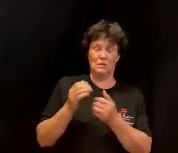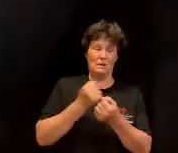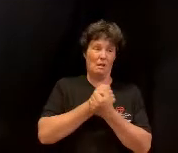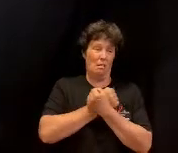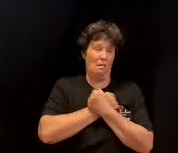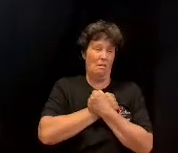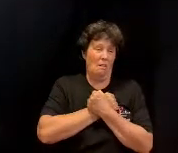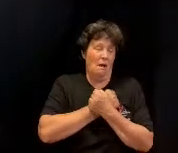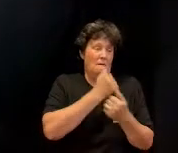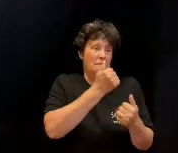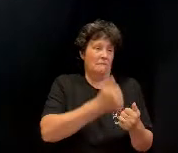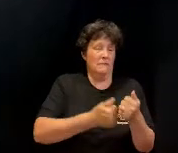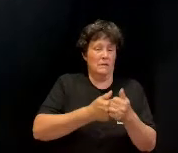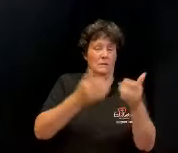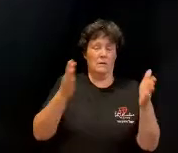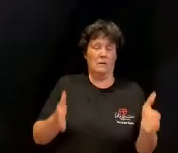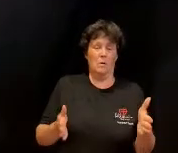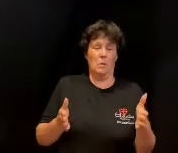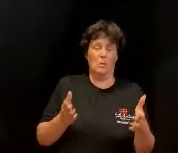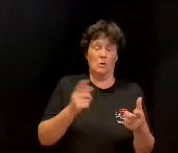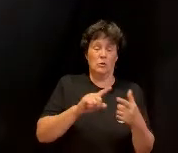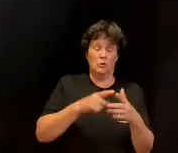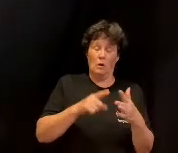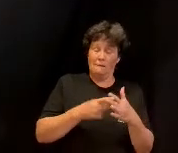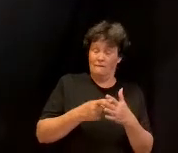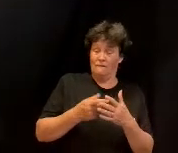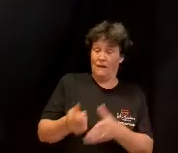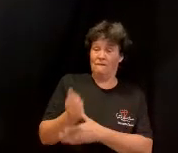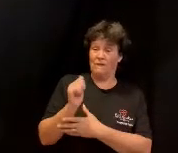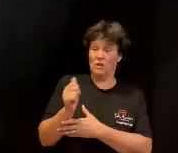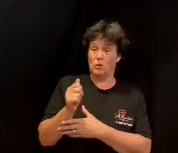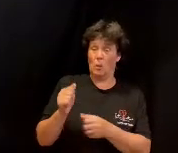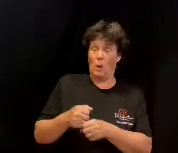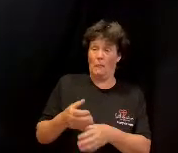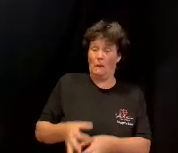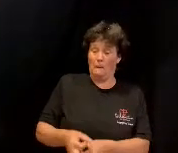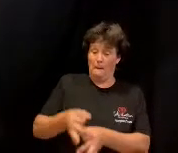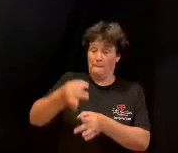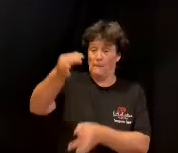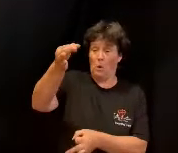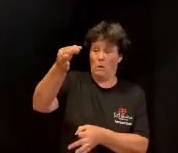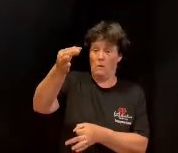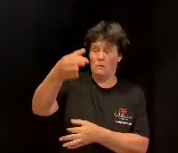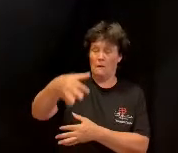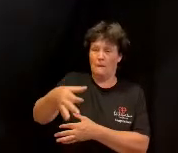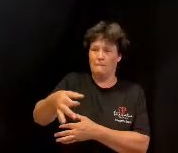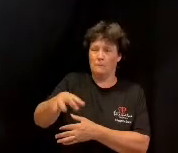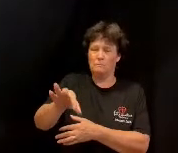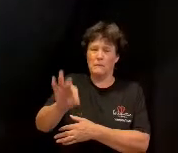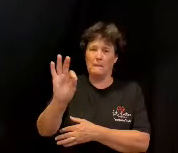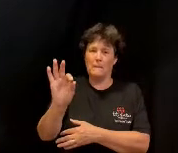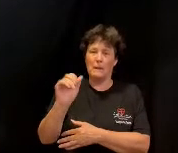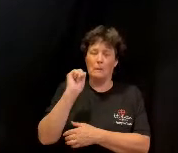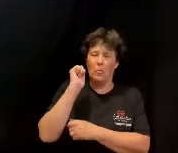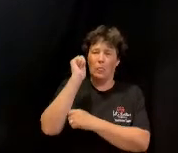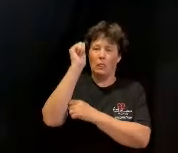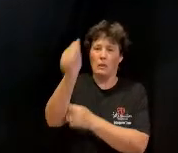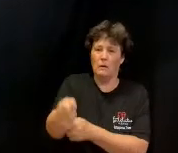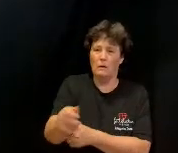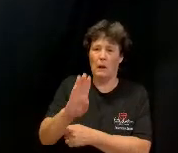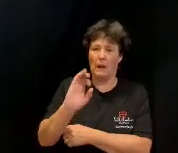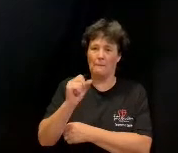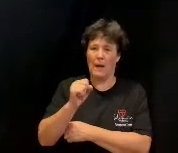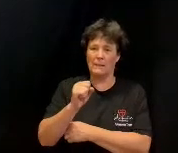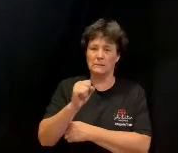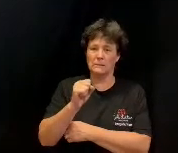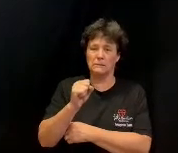When you start fishing with a fishing pole, you start fishing specific for certain things. I'm going to throw the bait for the bass. I'm